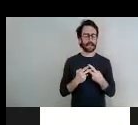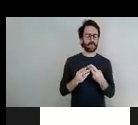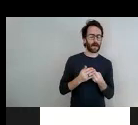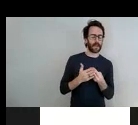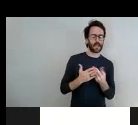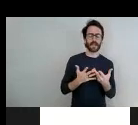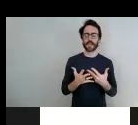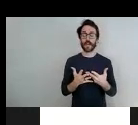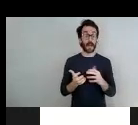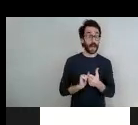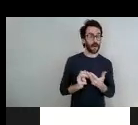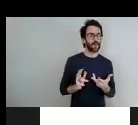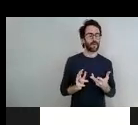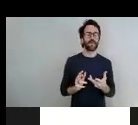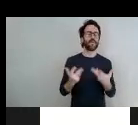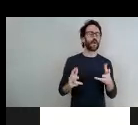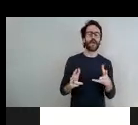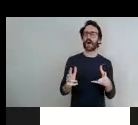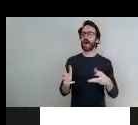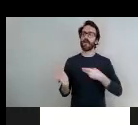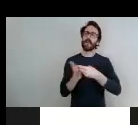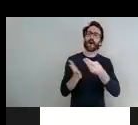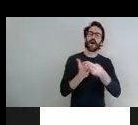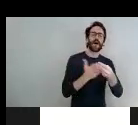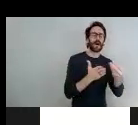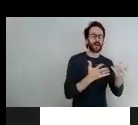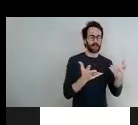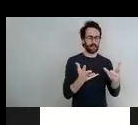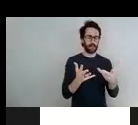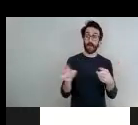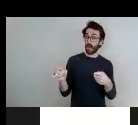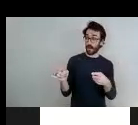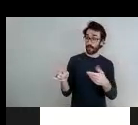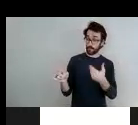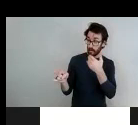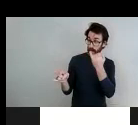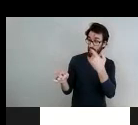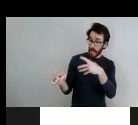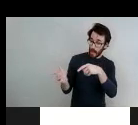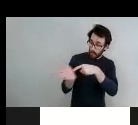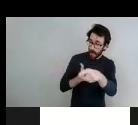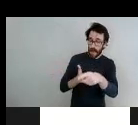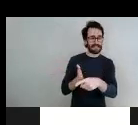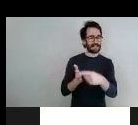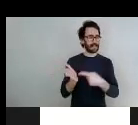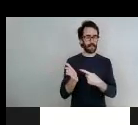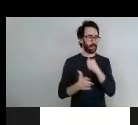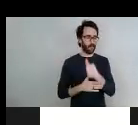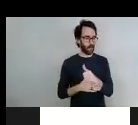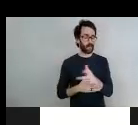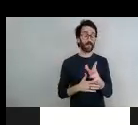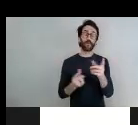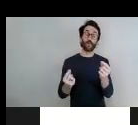money you have, and you're not just throwing it away to scammers as well. So it goes back to doing your